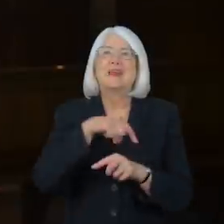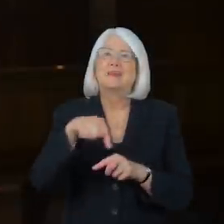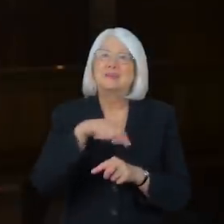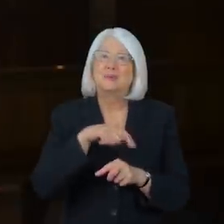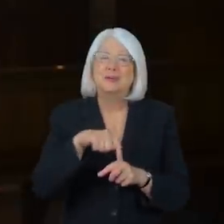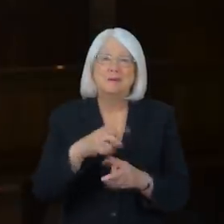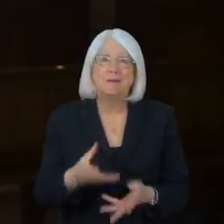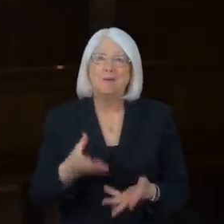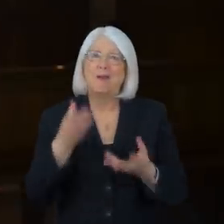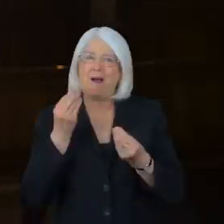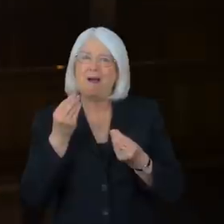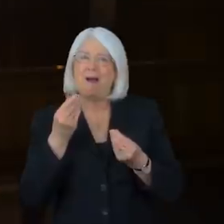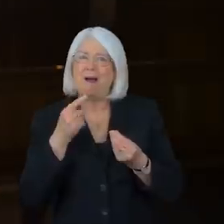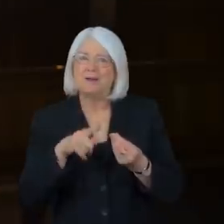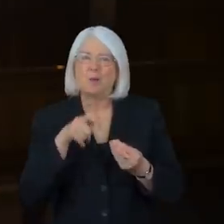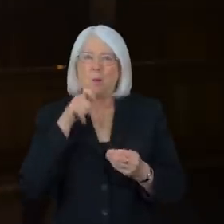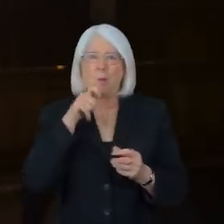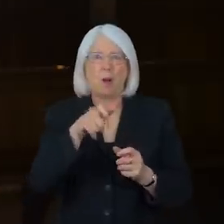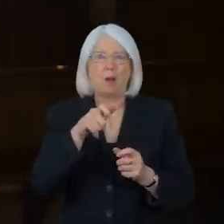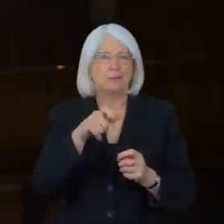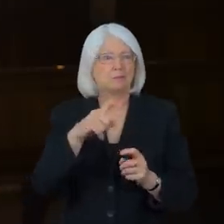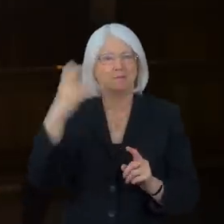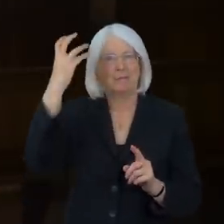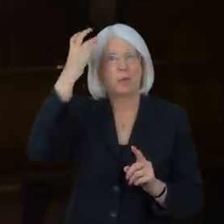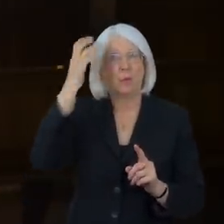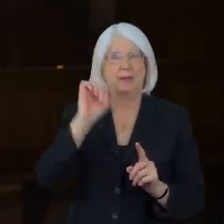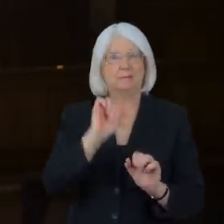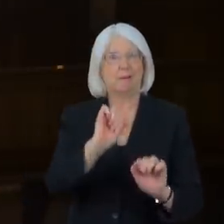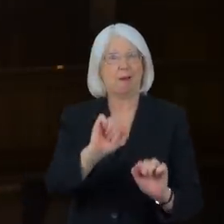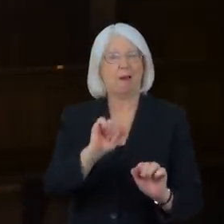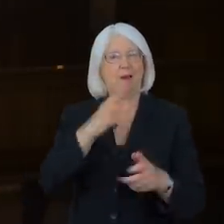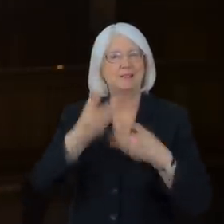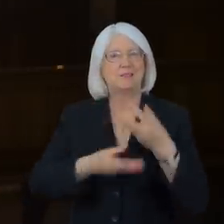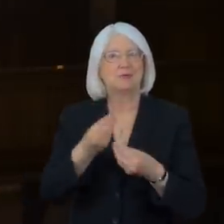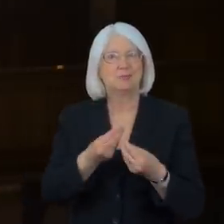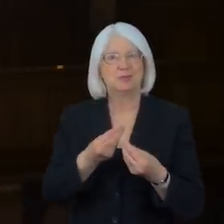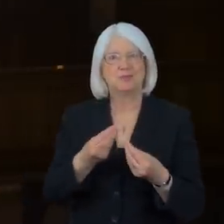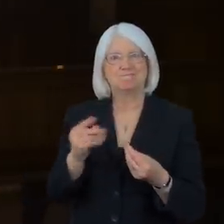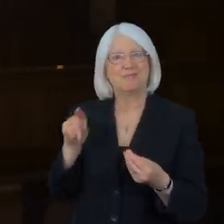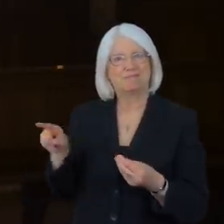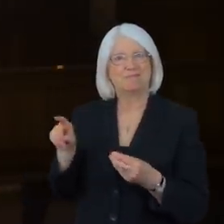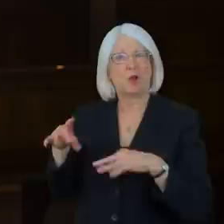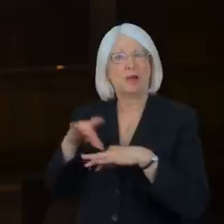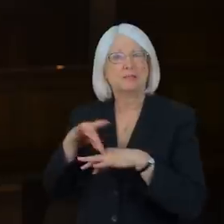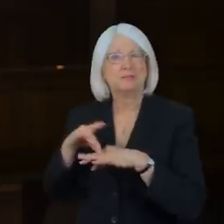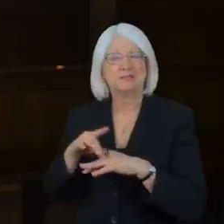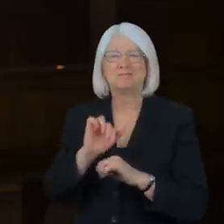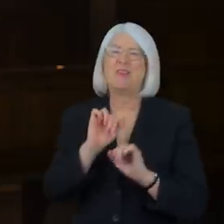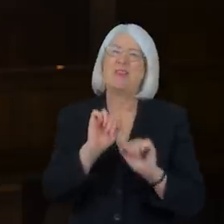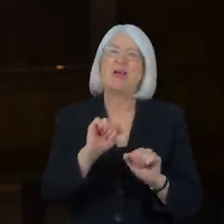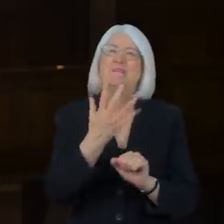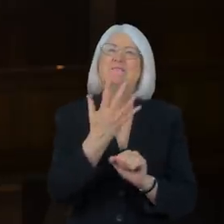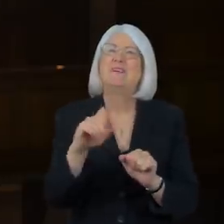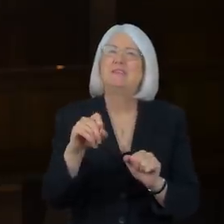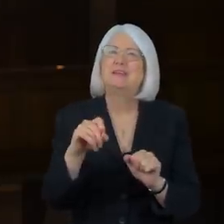In the last week, we've been hearing again and again the words of the Queen describing her beloved husband on their 50th